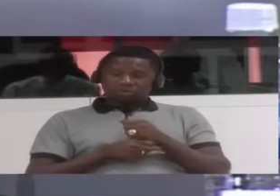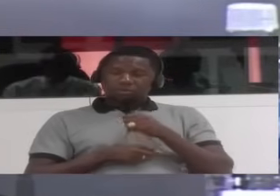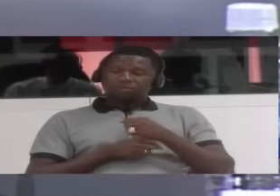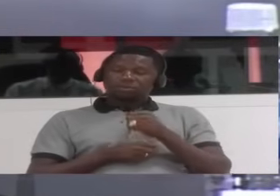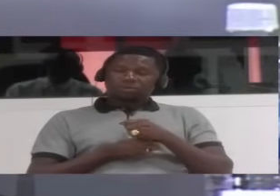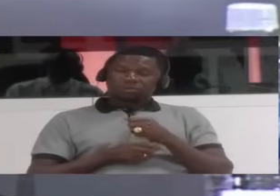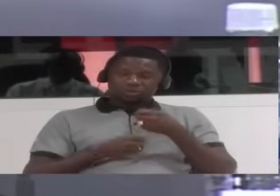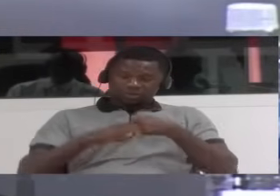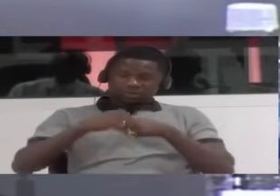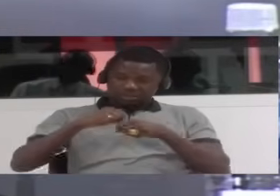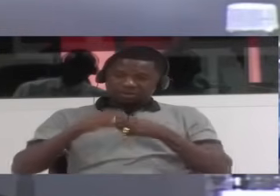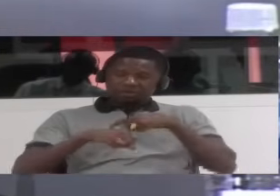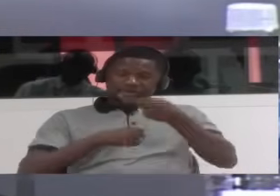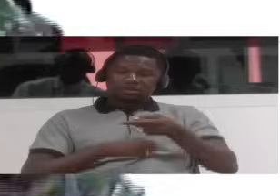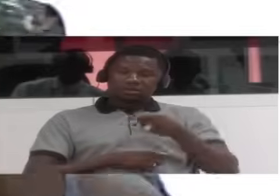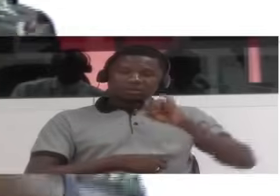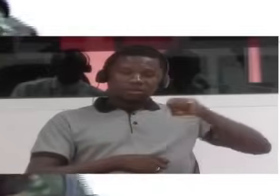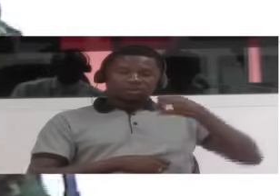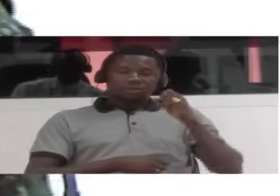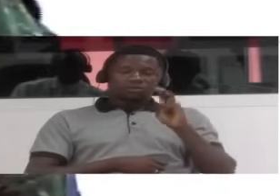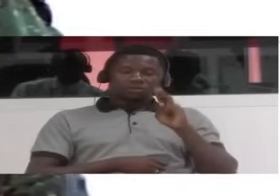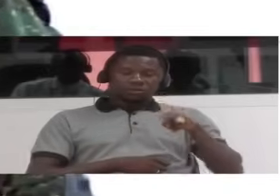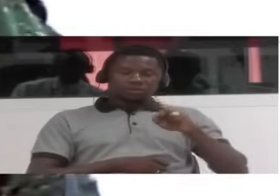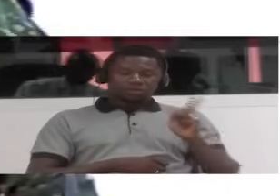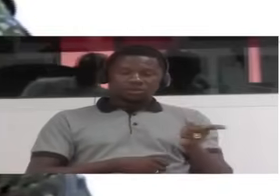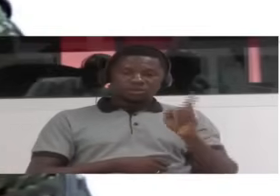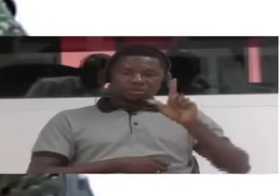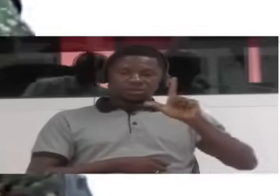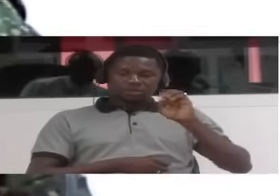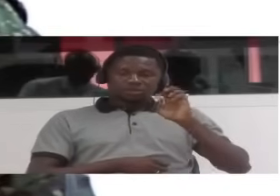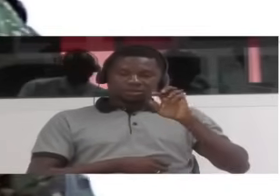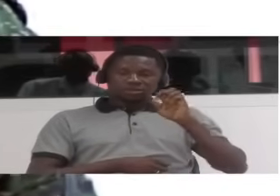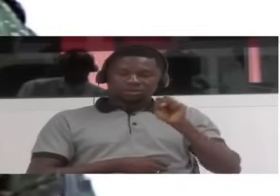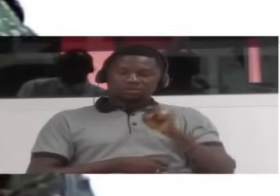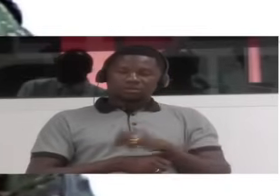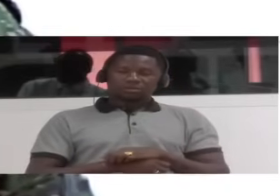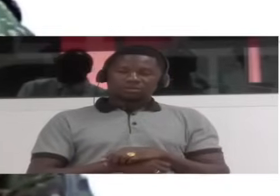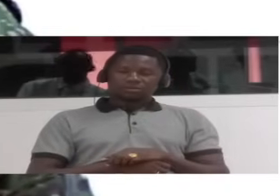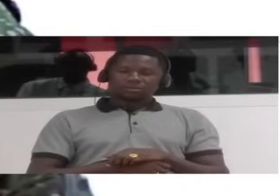become a trainer for the junglers? That is where I'm heading to, sir. Please go ahead. So,